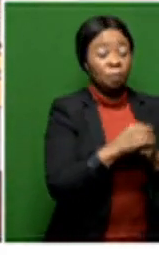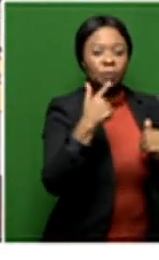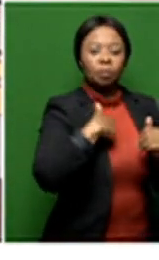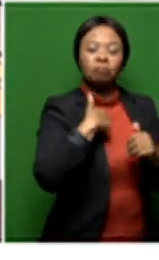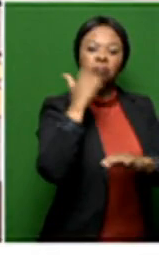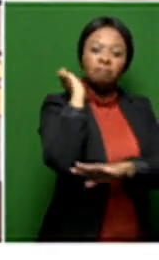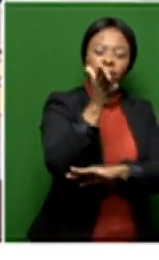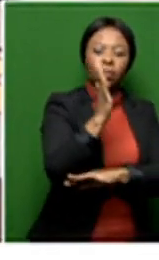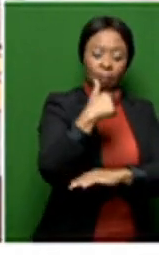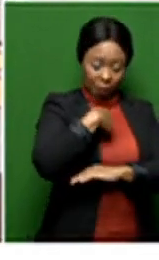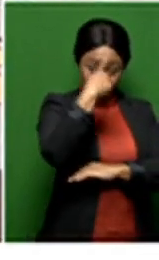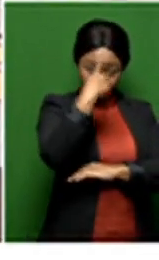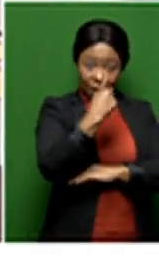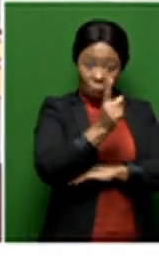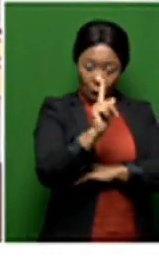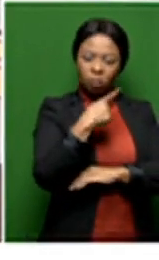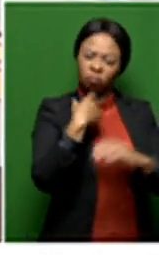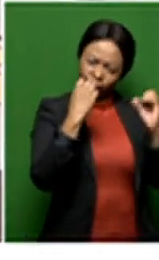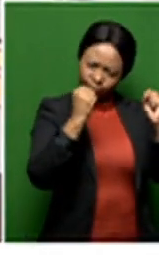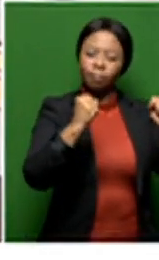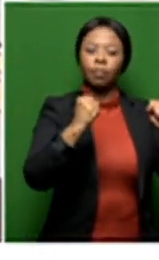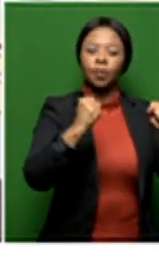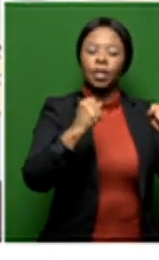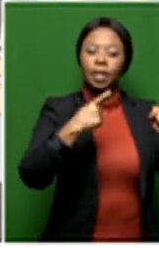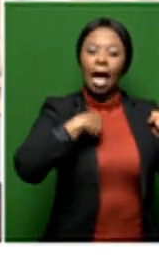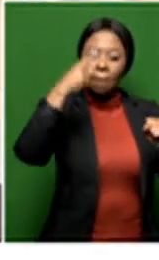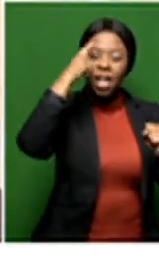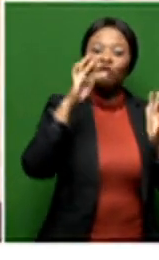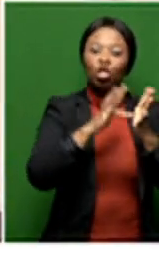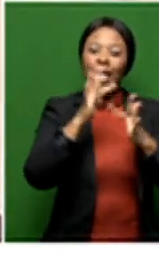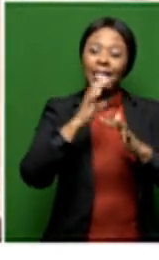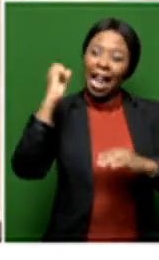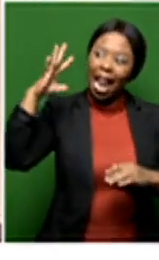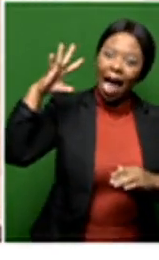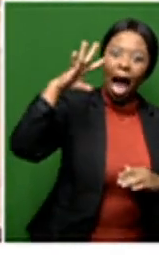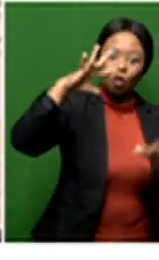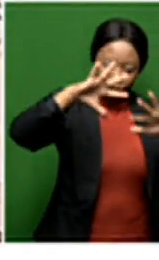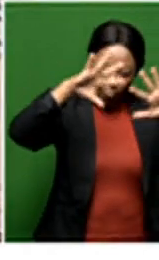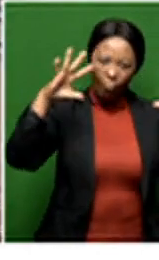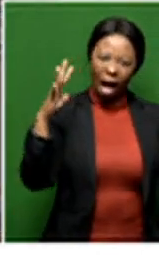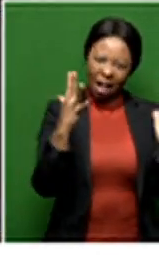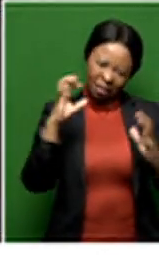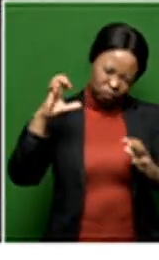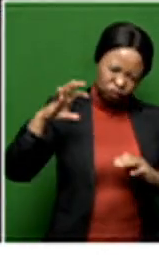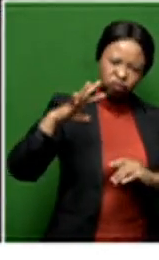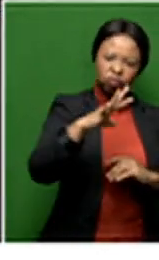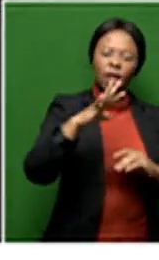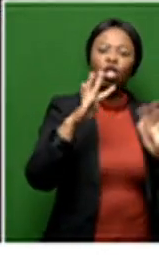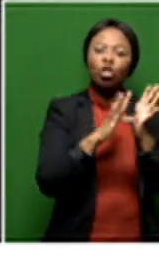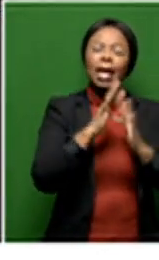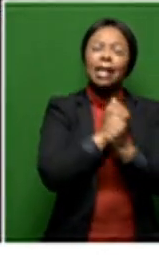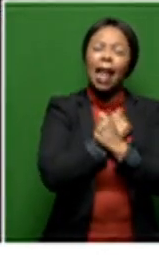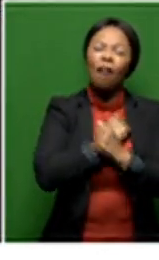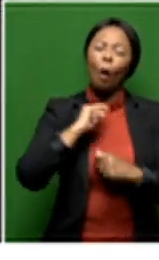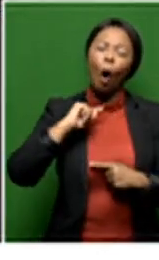I minister about what I believe. I believe that Jesus is the light of the world, and I believe Jesus loves people, all the